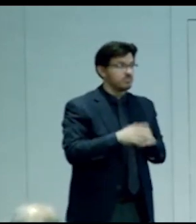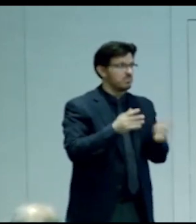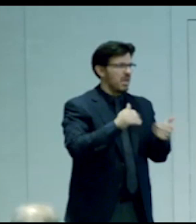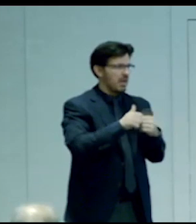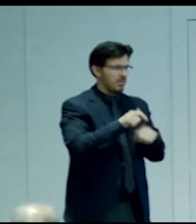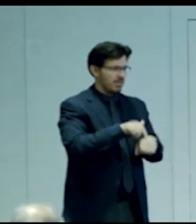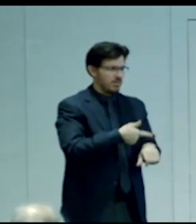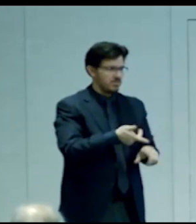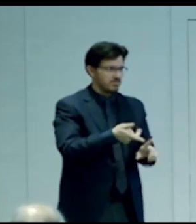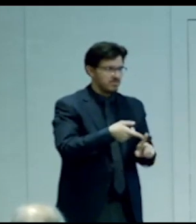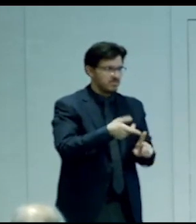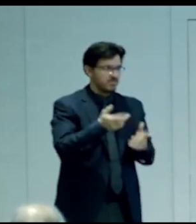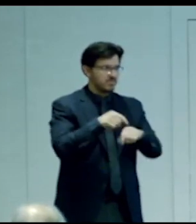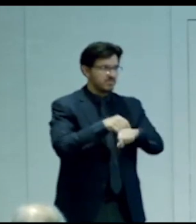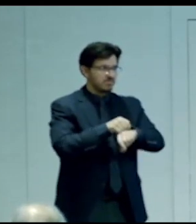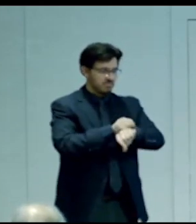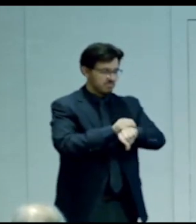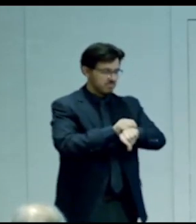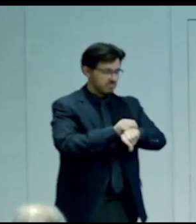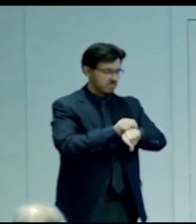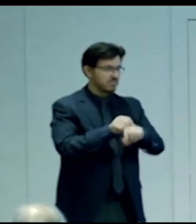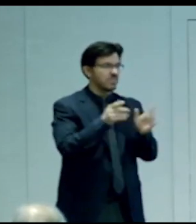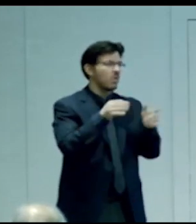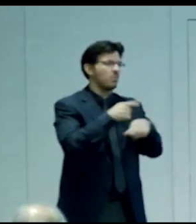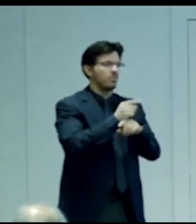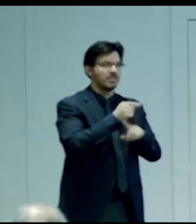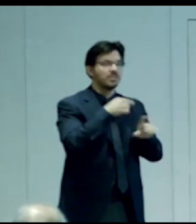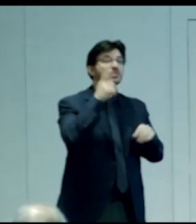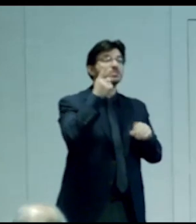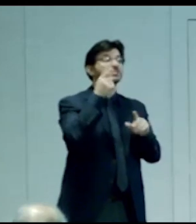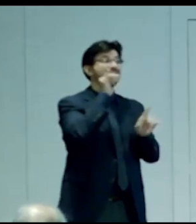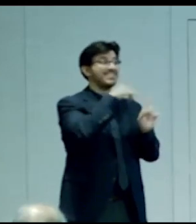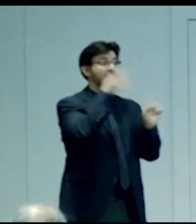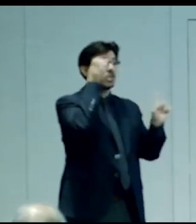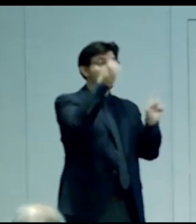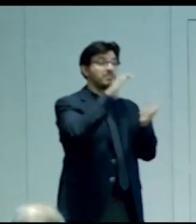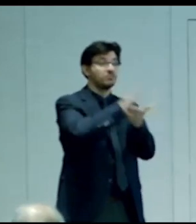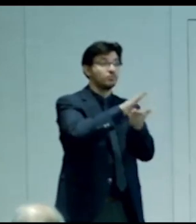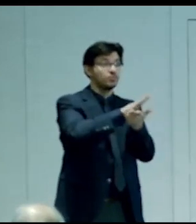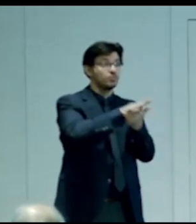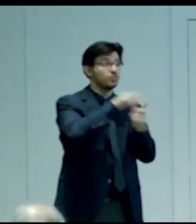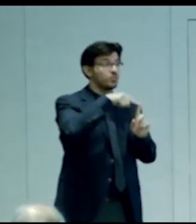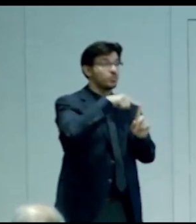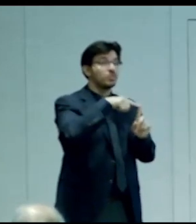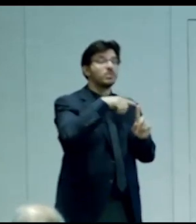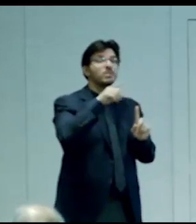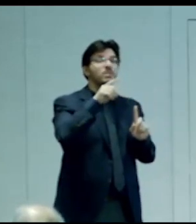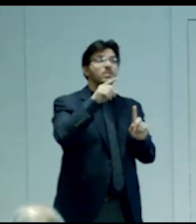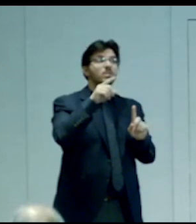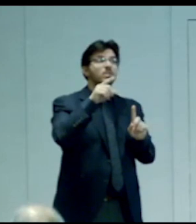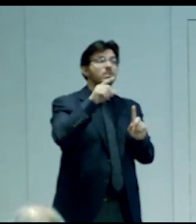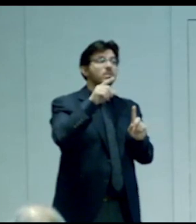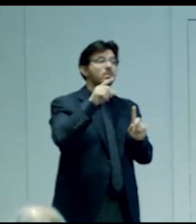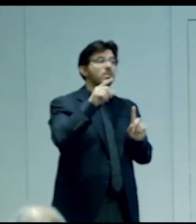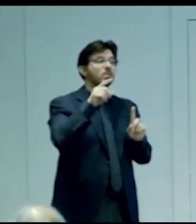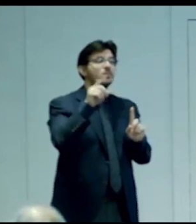this being such a central concept of schooling, I was struck by this as where would it better be to look at